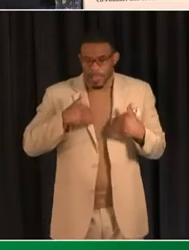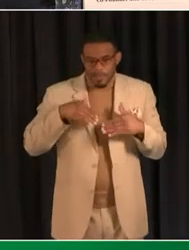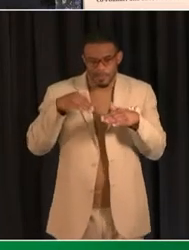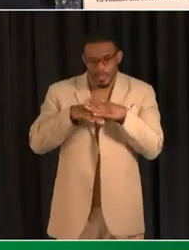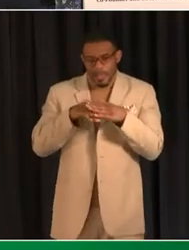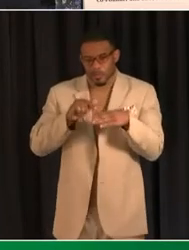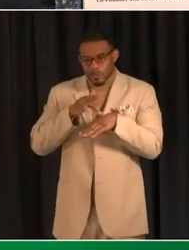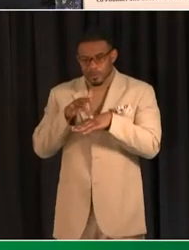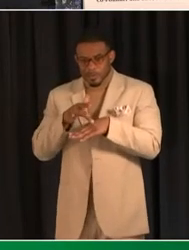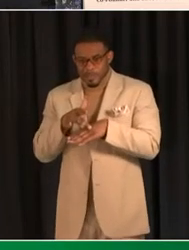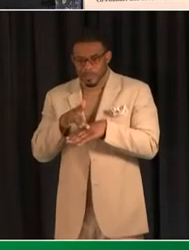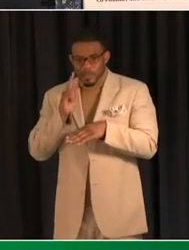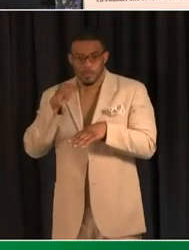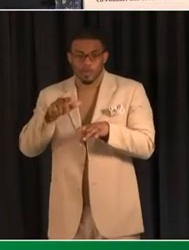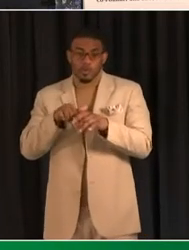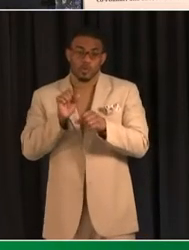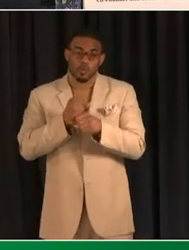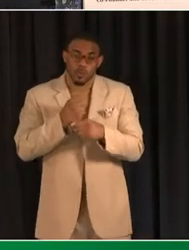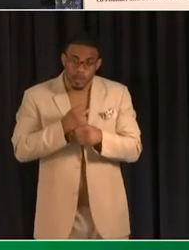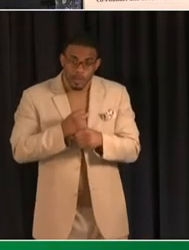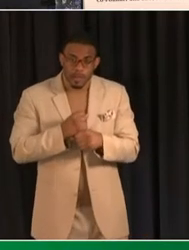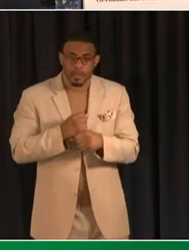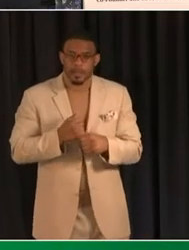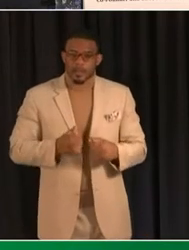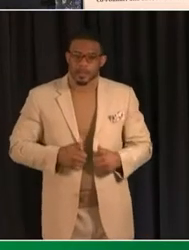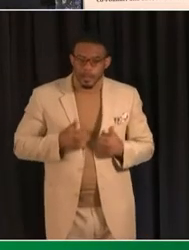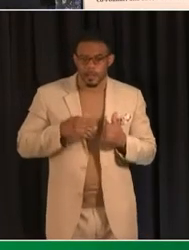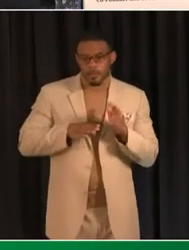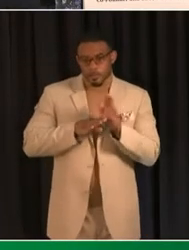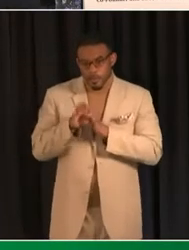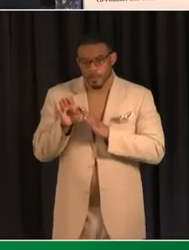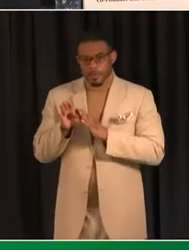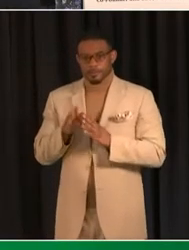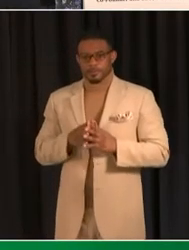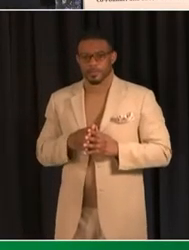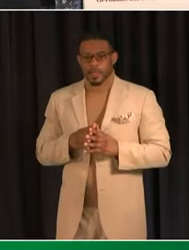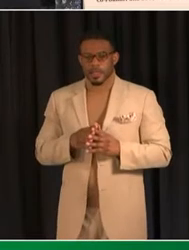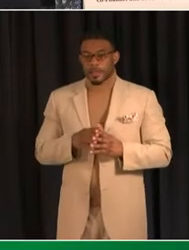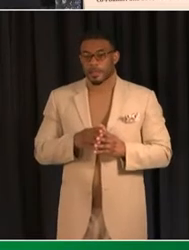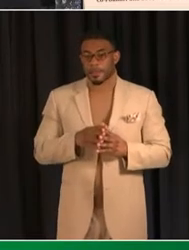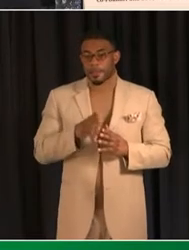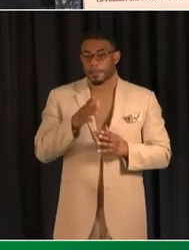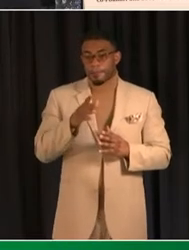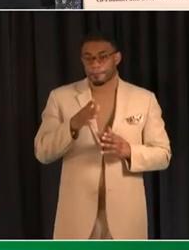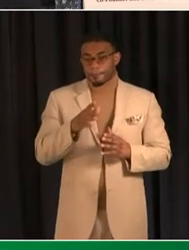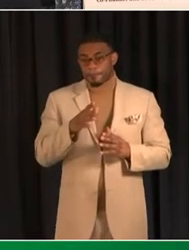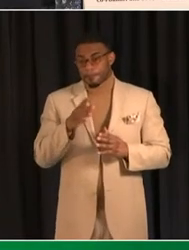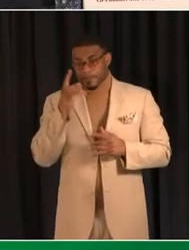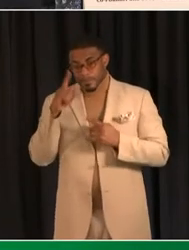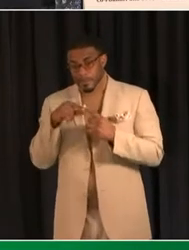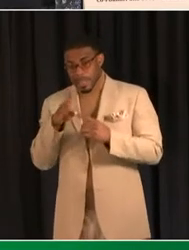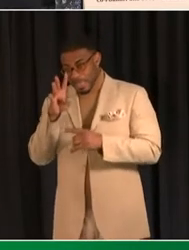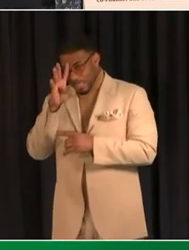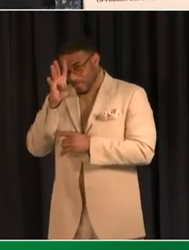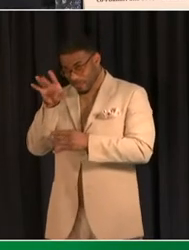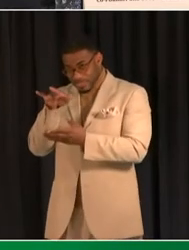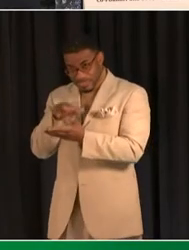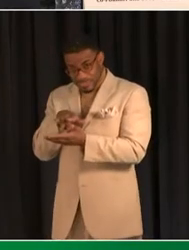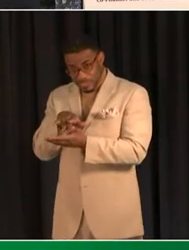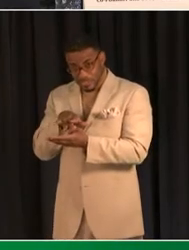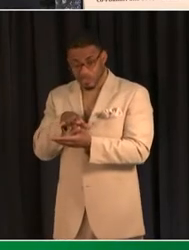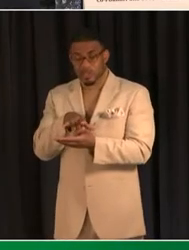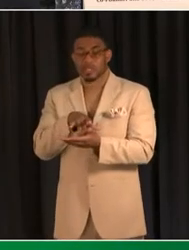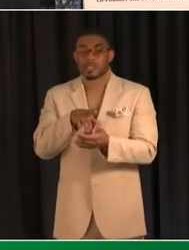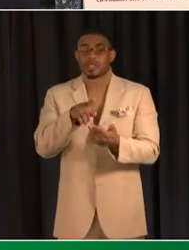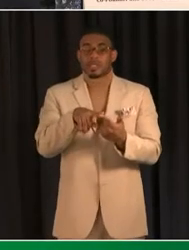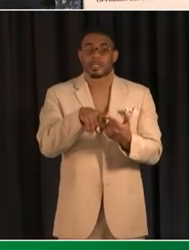should be able to have access to spaces for them to create, thrive. There was mentioned earlier that leaning into the innovation